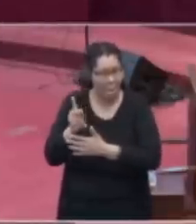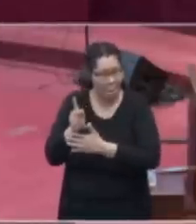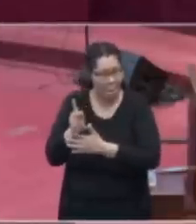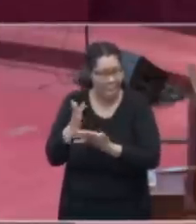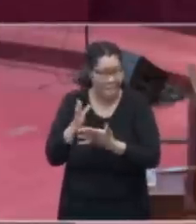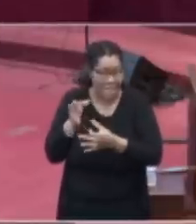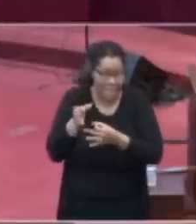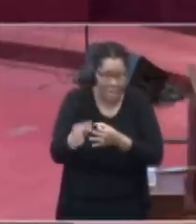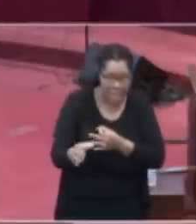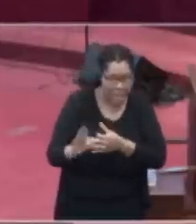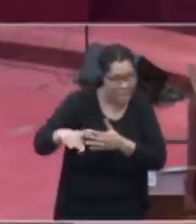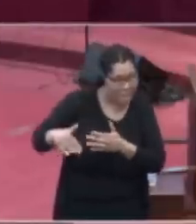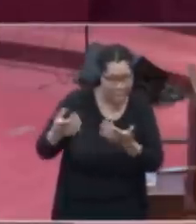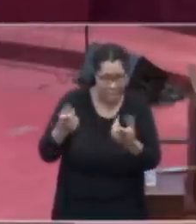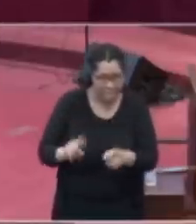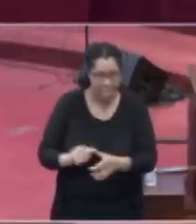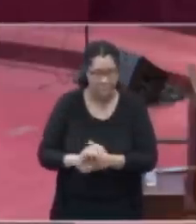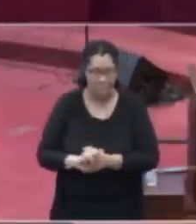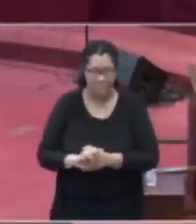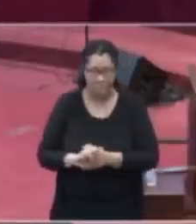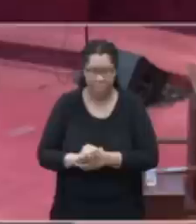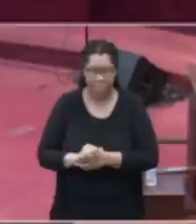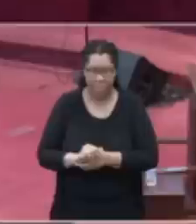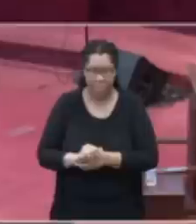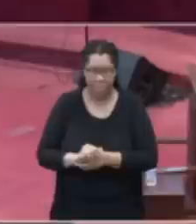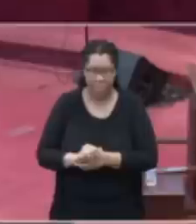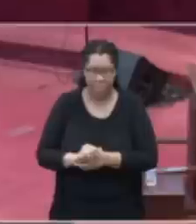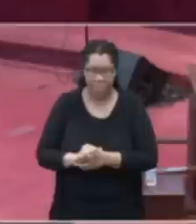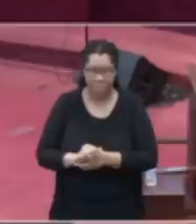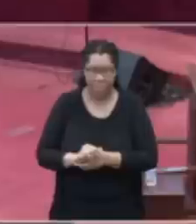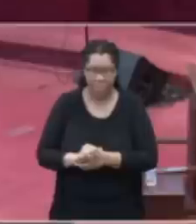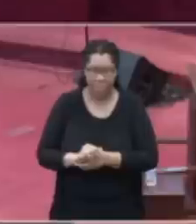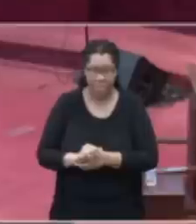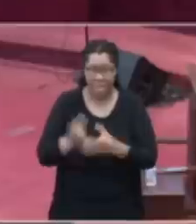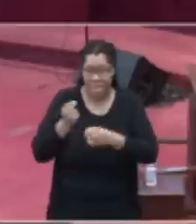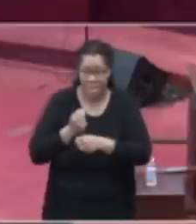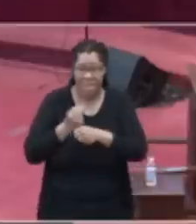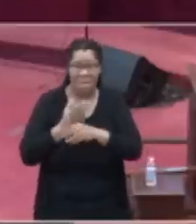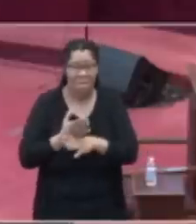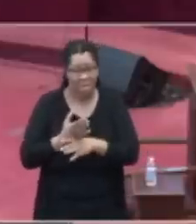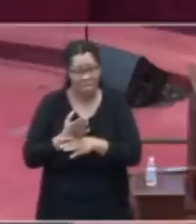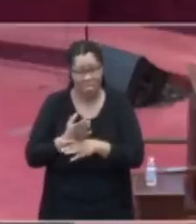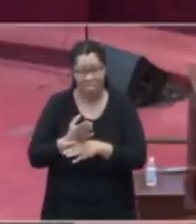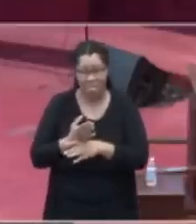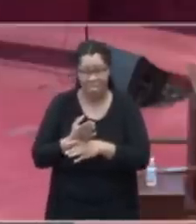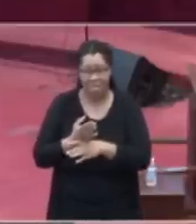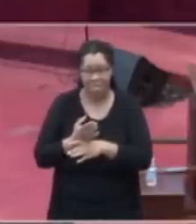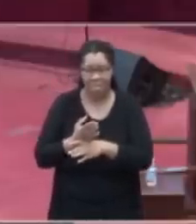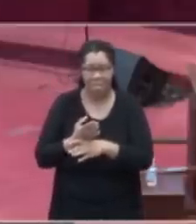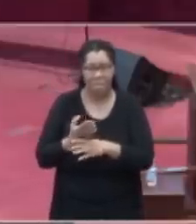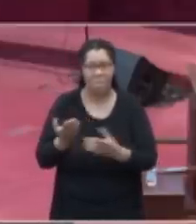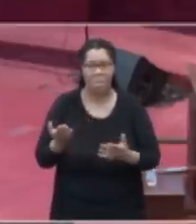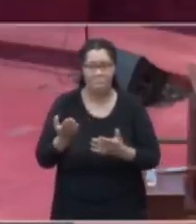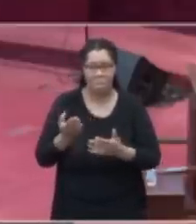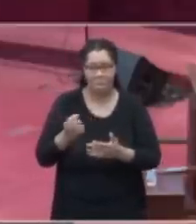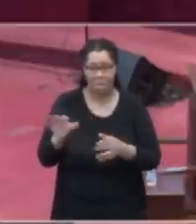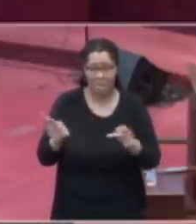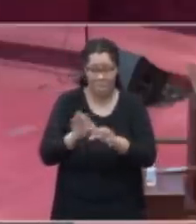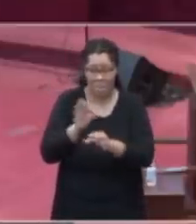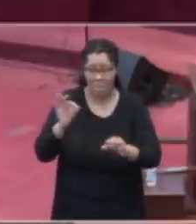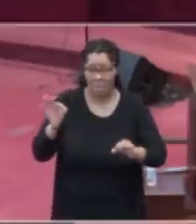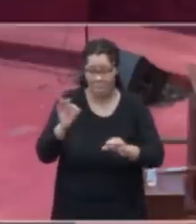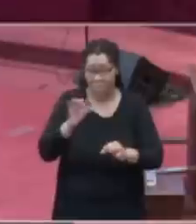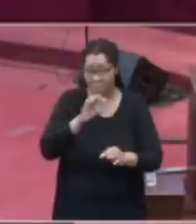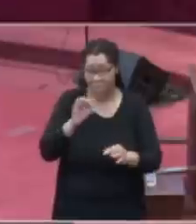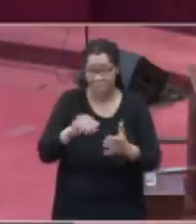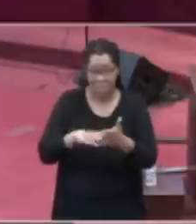return. And this strongly contributes to what Peter fears is becoming a fragile spirituality for